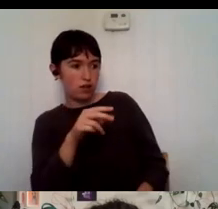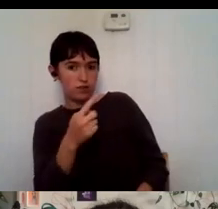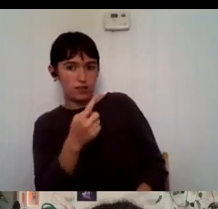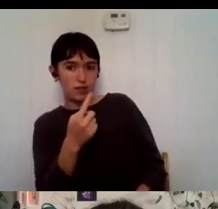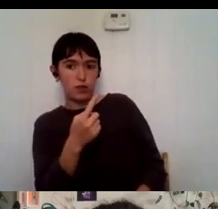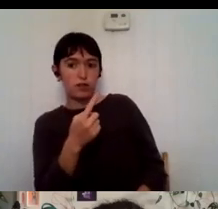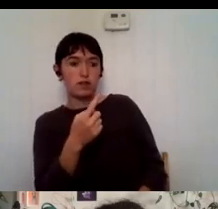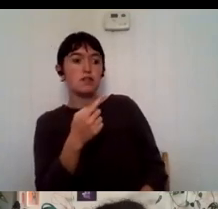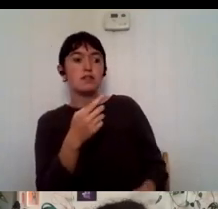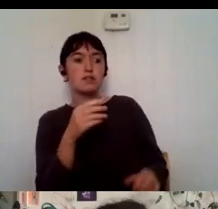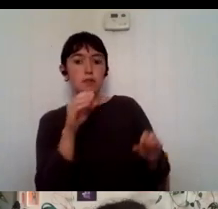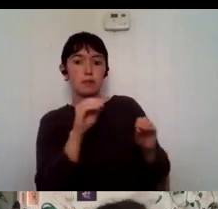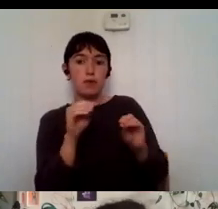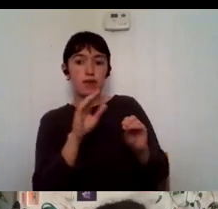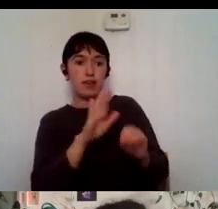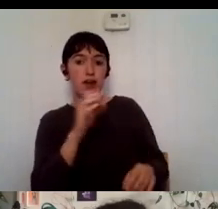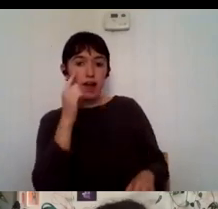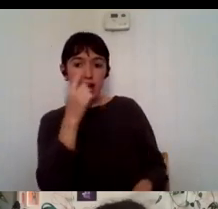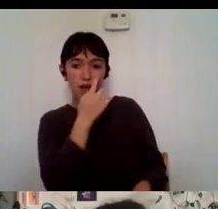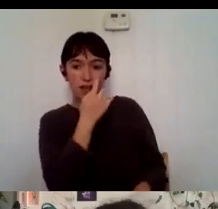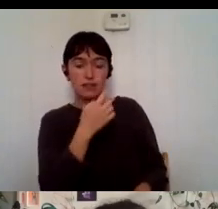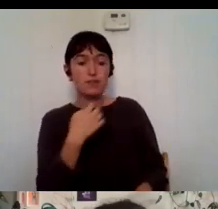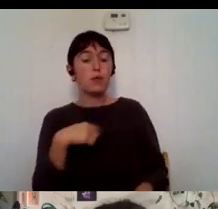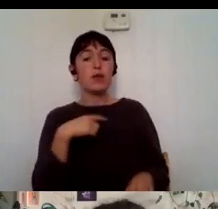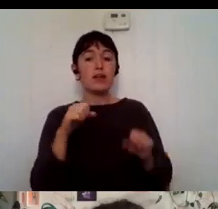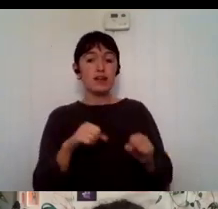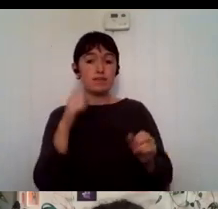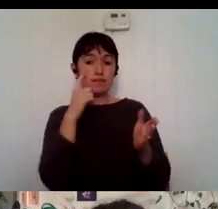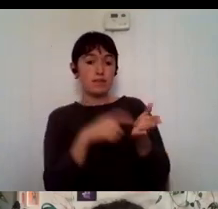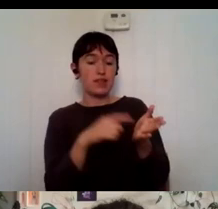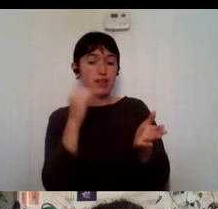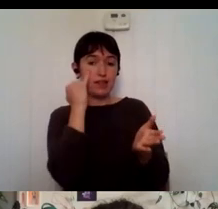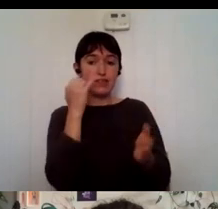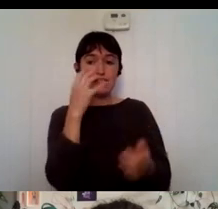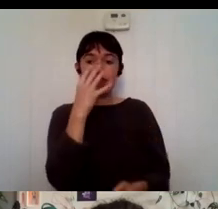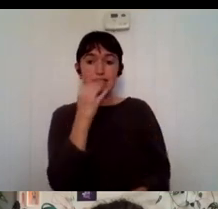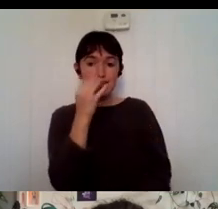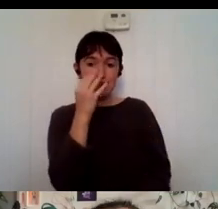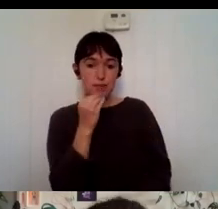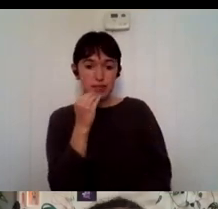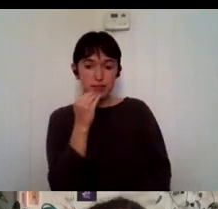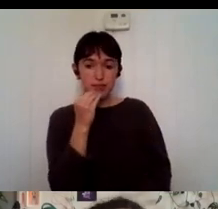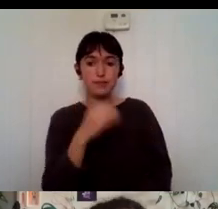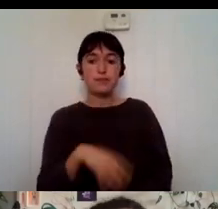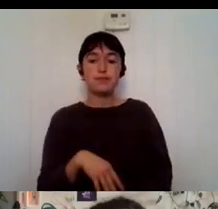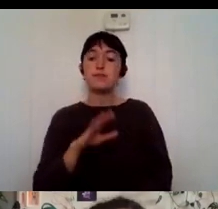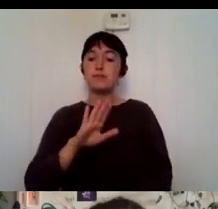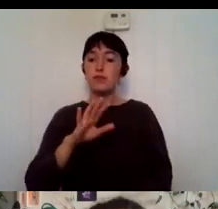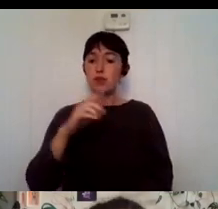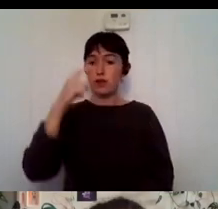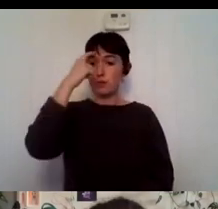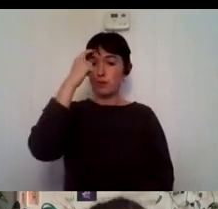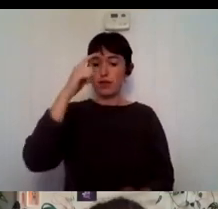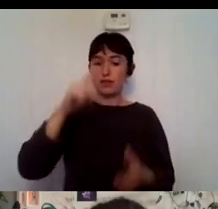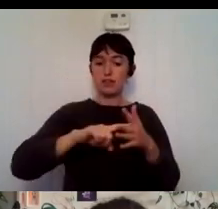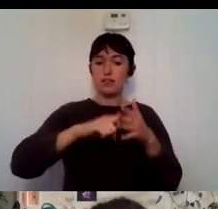sleepy. So if you're falling asleep, the brain starts to generate something called alpha waves. So these kind of